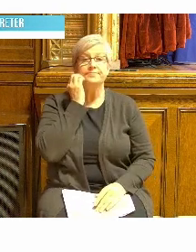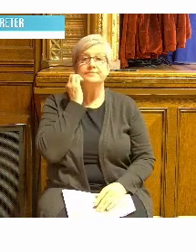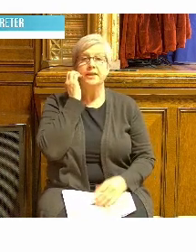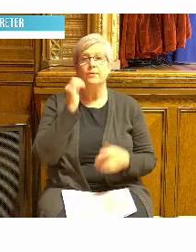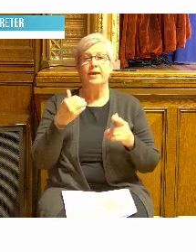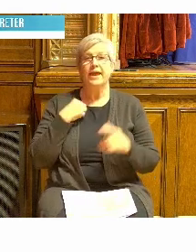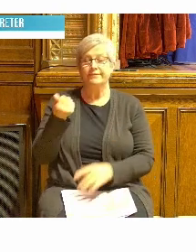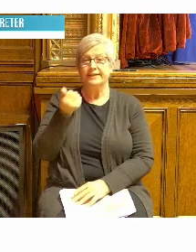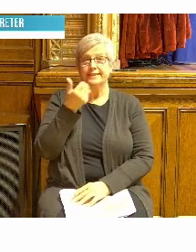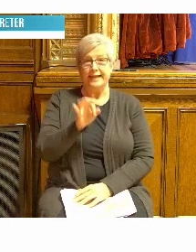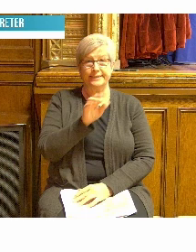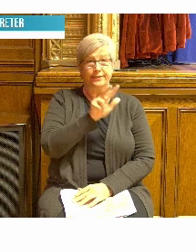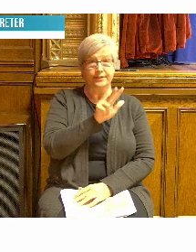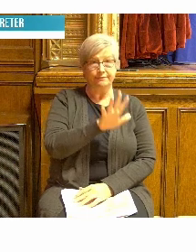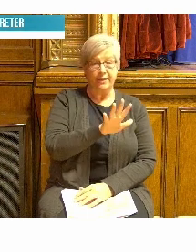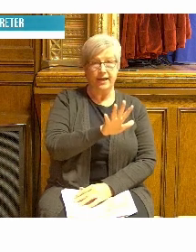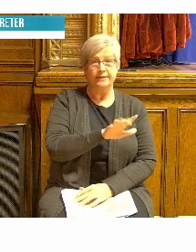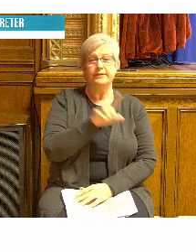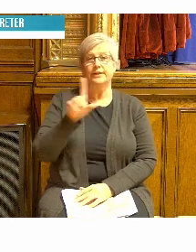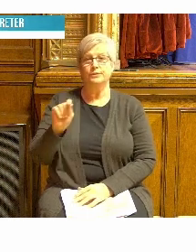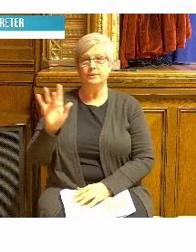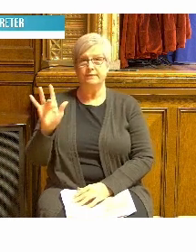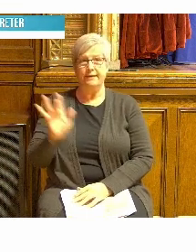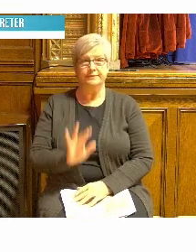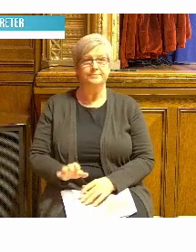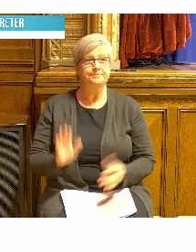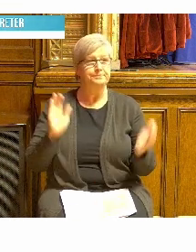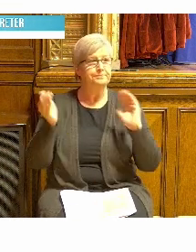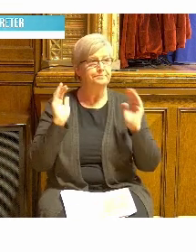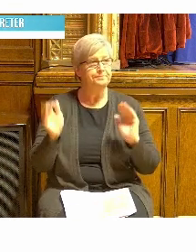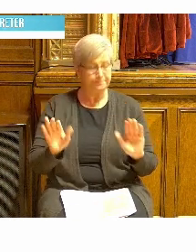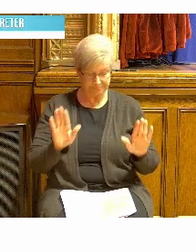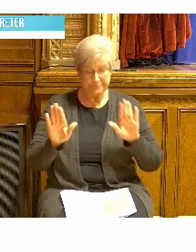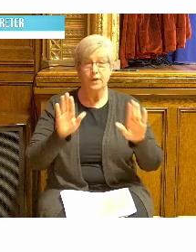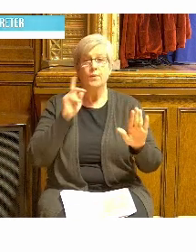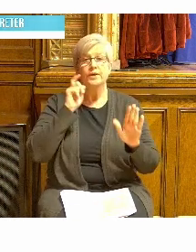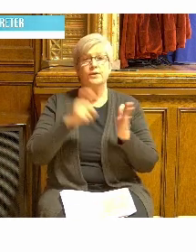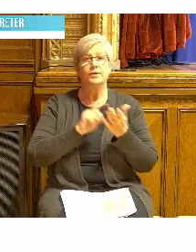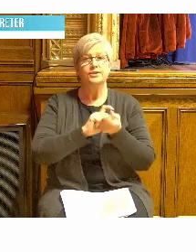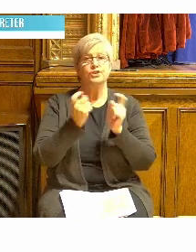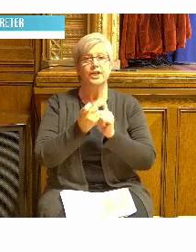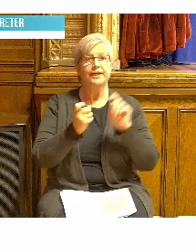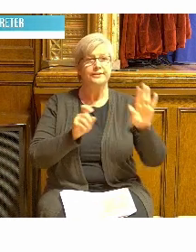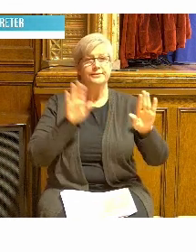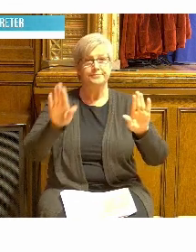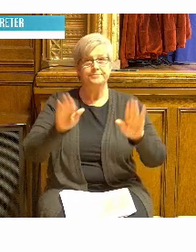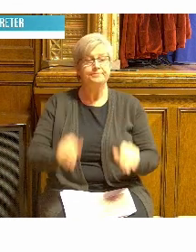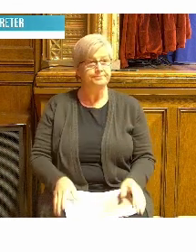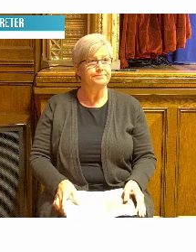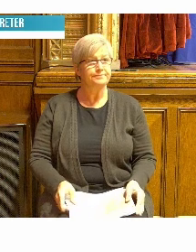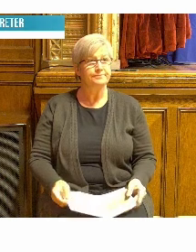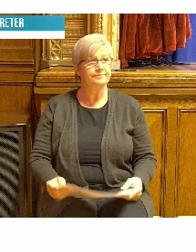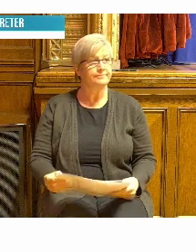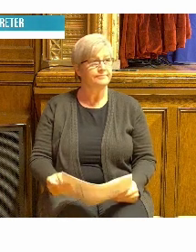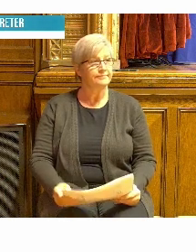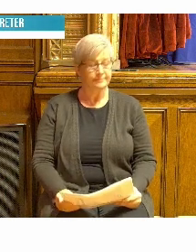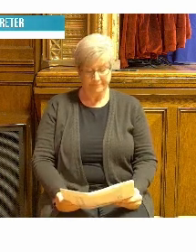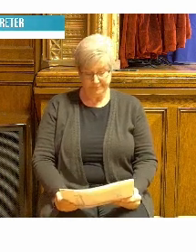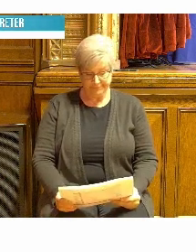have 1935 and 2025. What do you notice has changed?